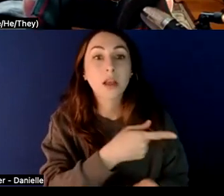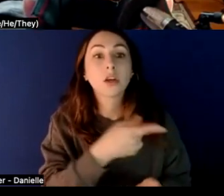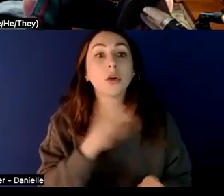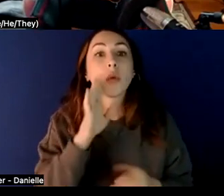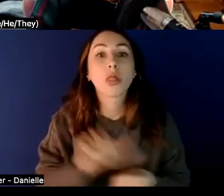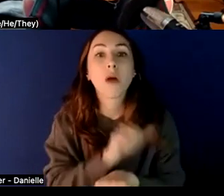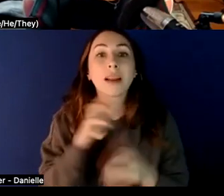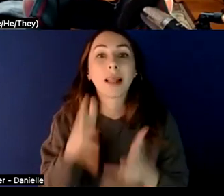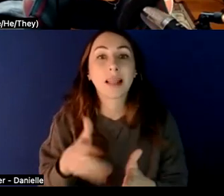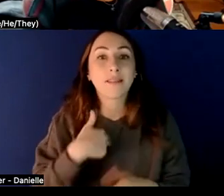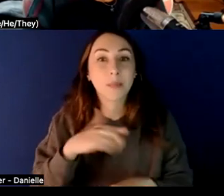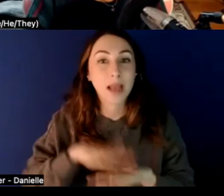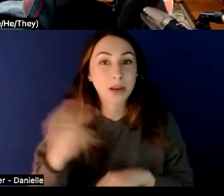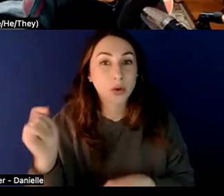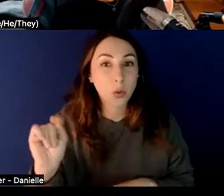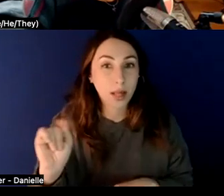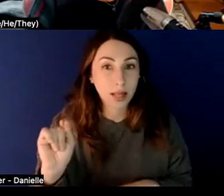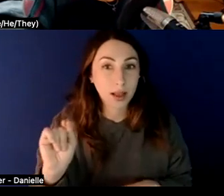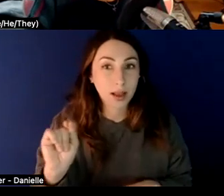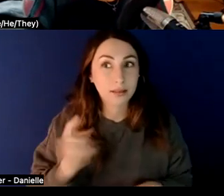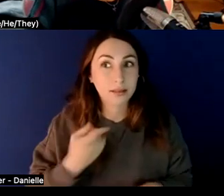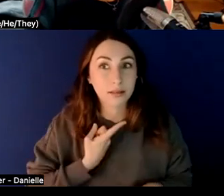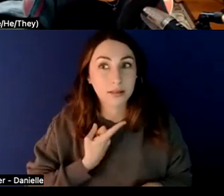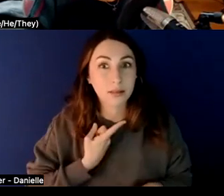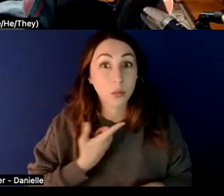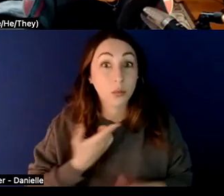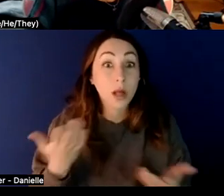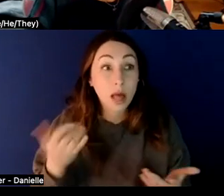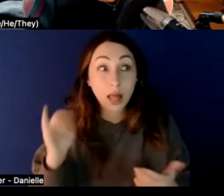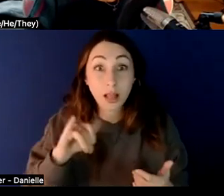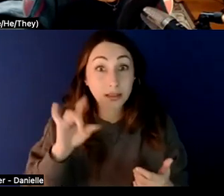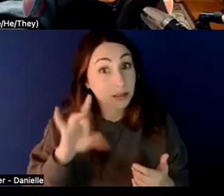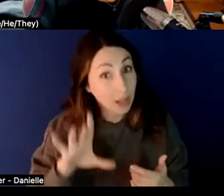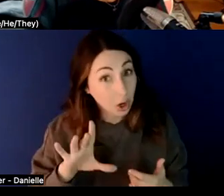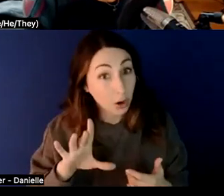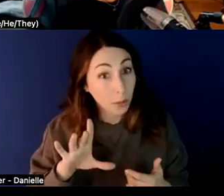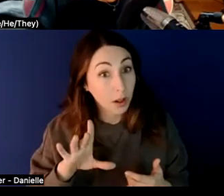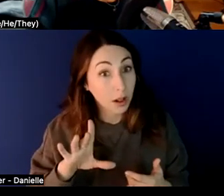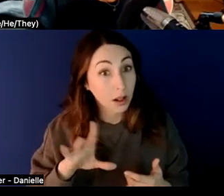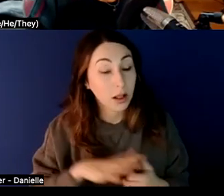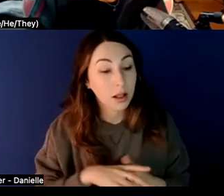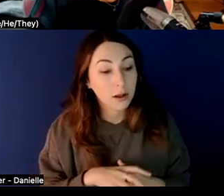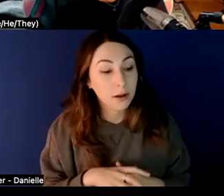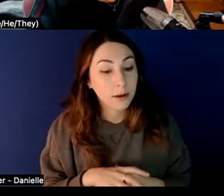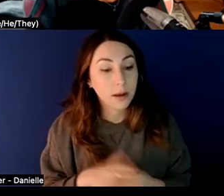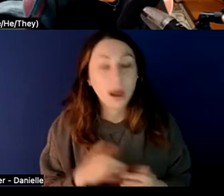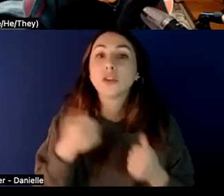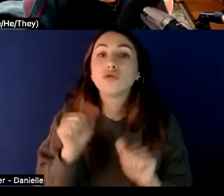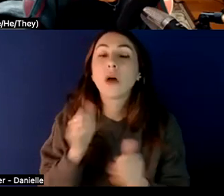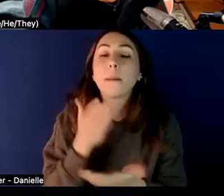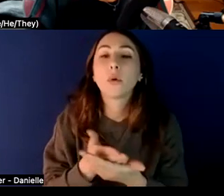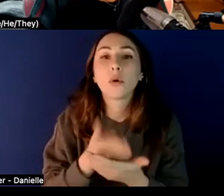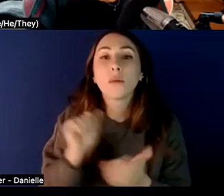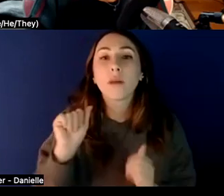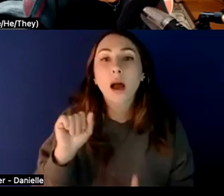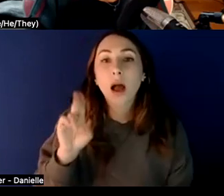toilet. And those were examples that I gave. And she's like, well, that's terrible. She's like, and the reason I was trying to prove abuse was